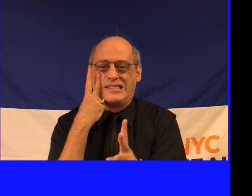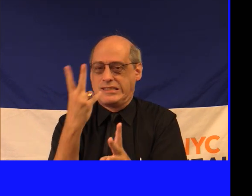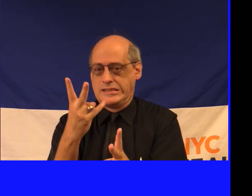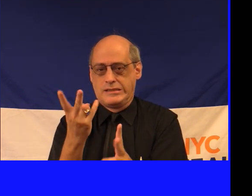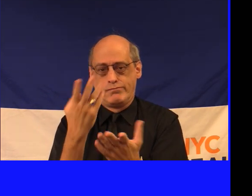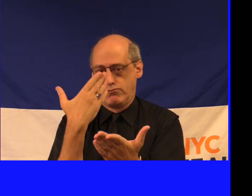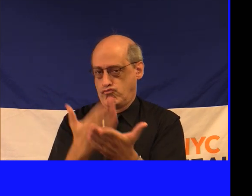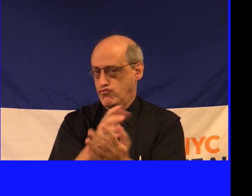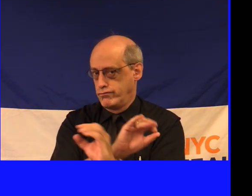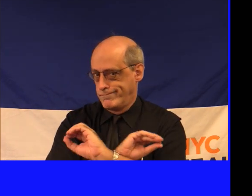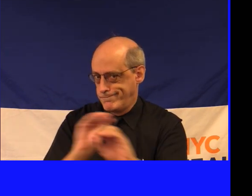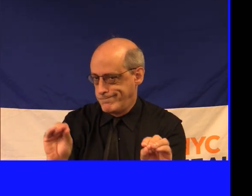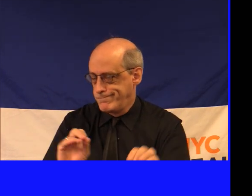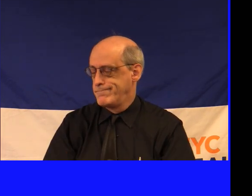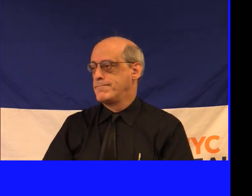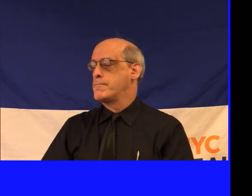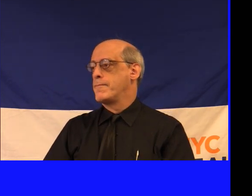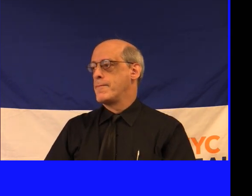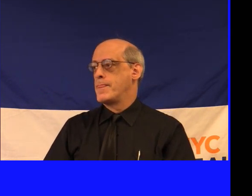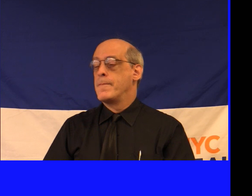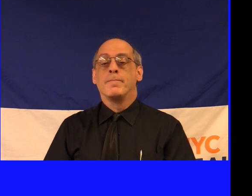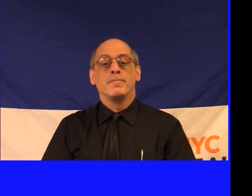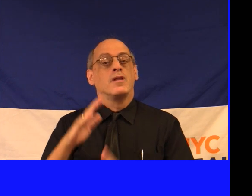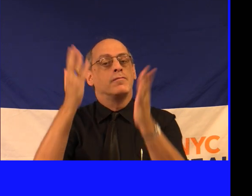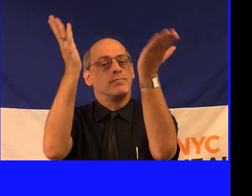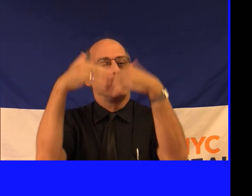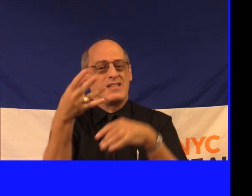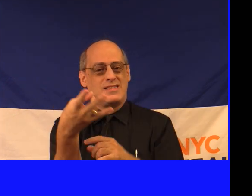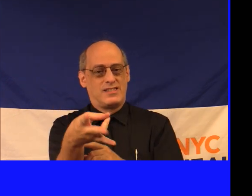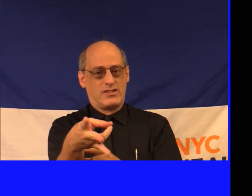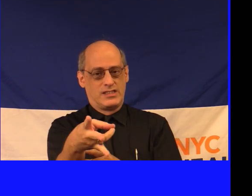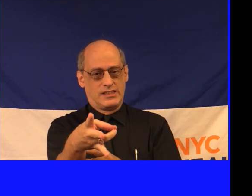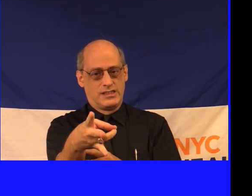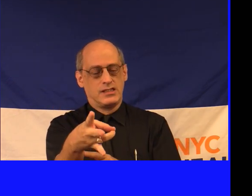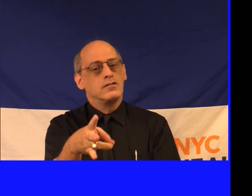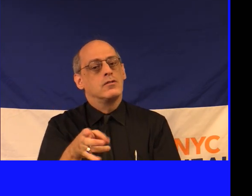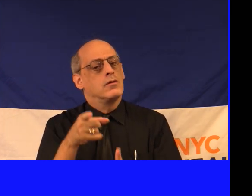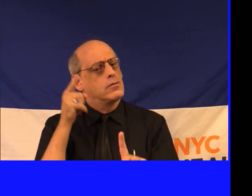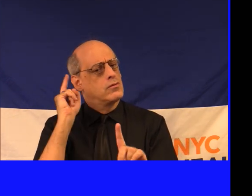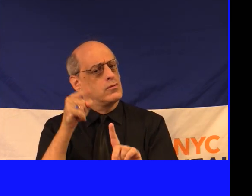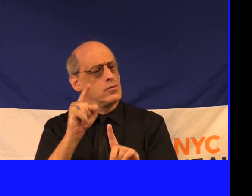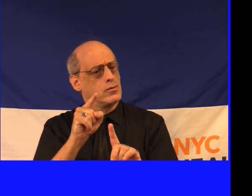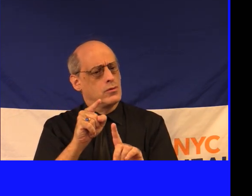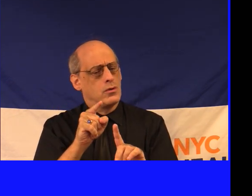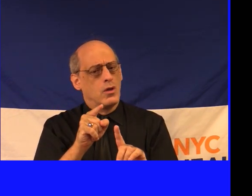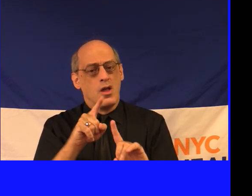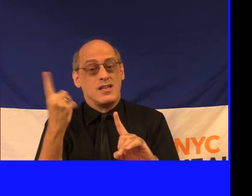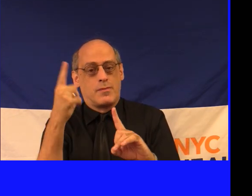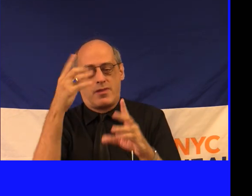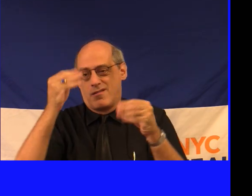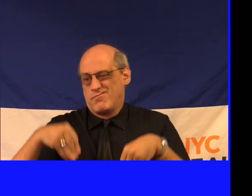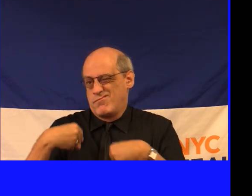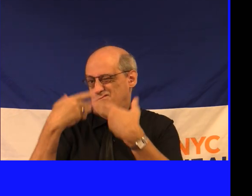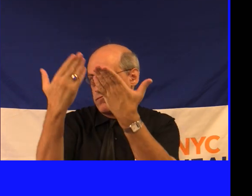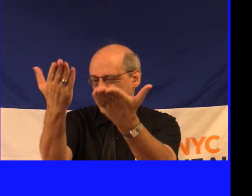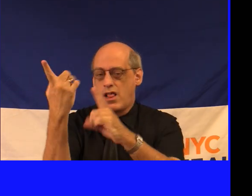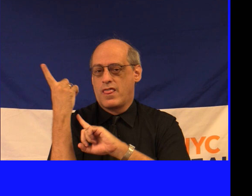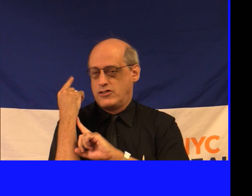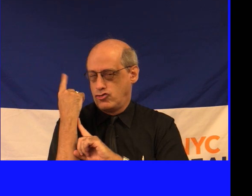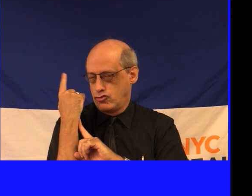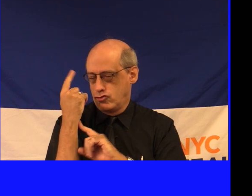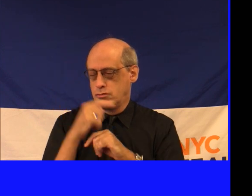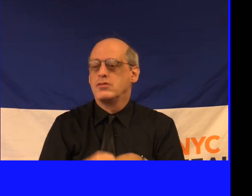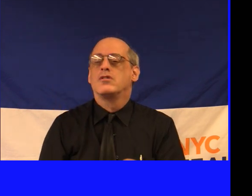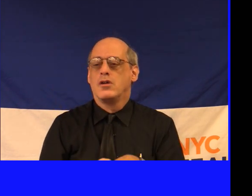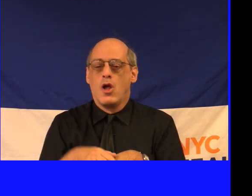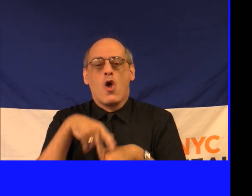uncertainties. If you flip to slide 17, this is something that we brought to the committee's attention last year. So as part